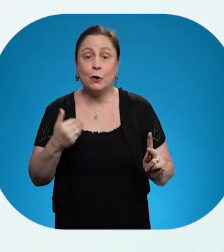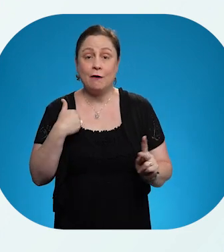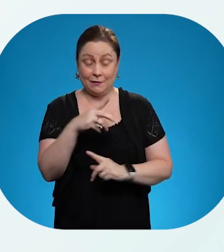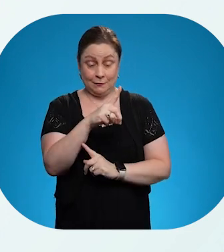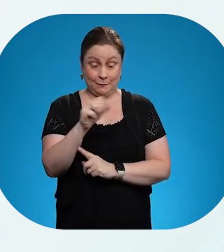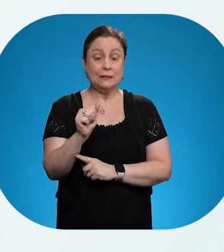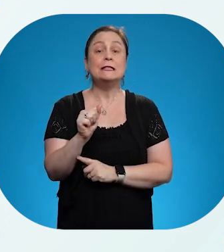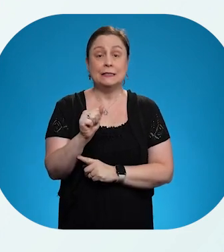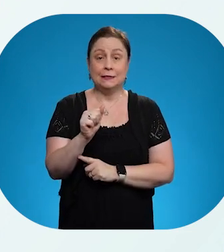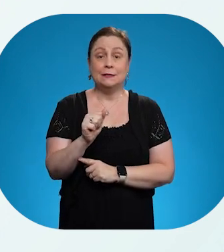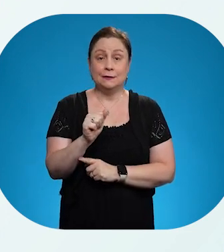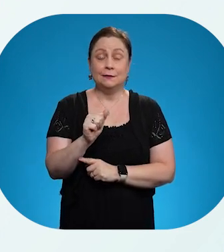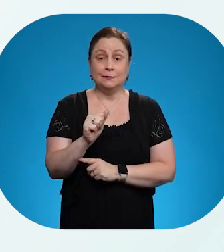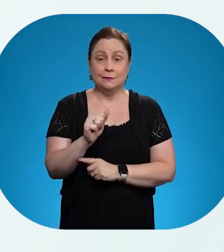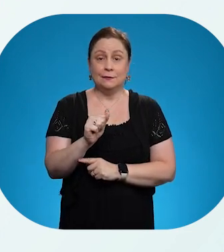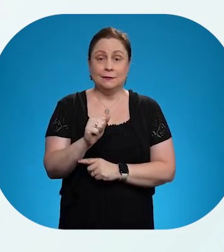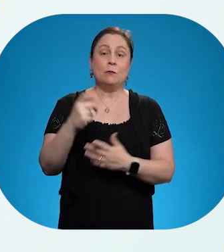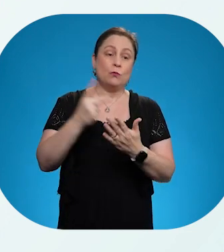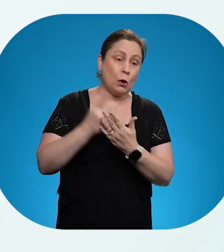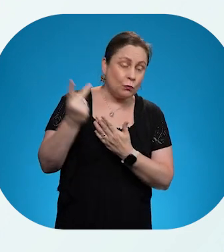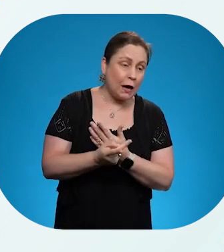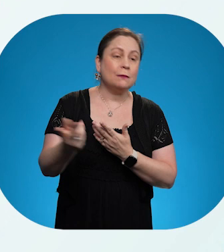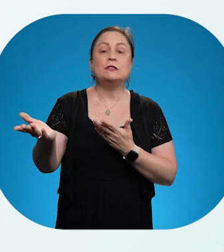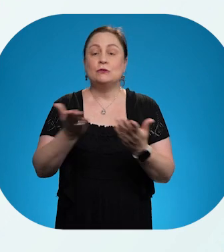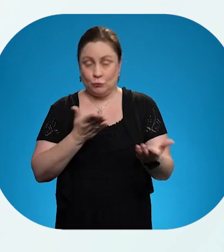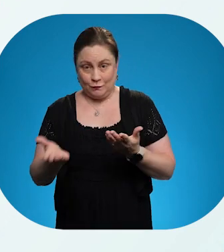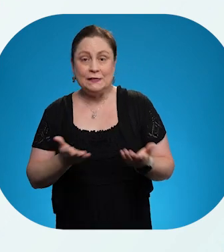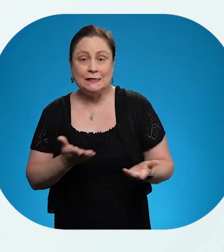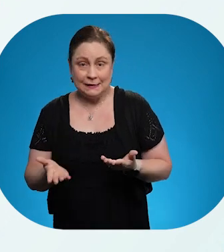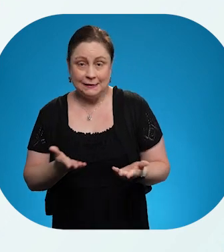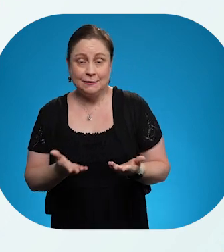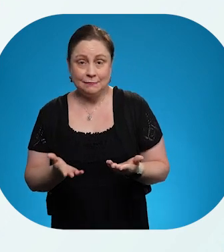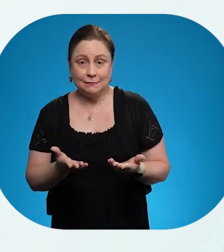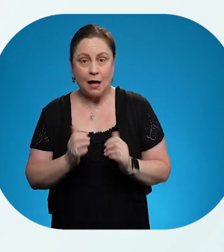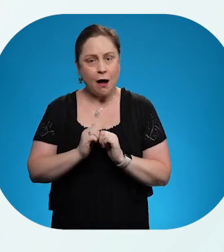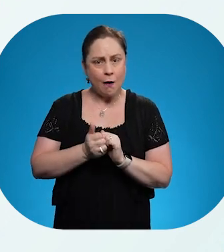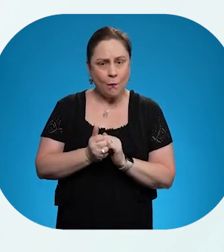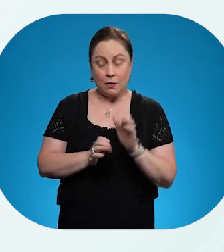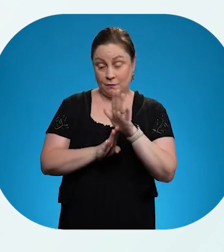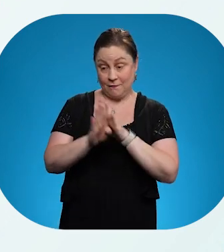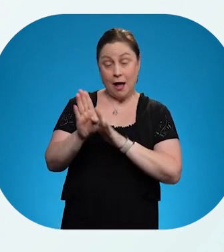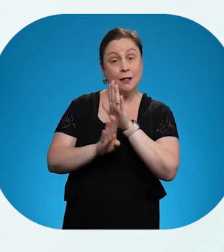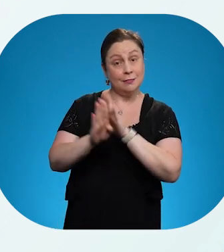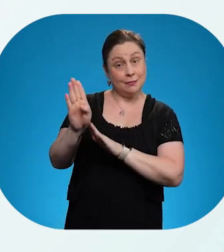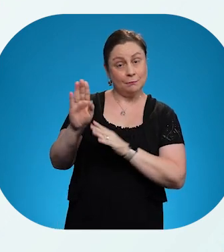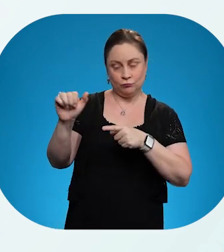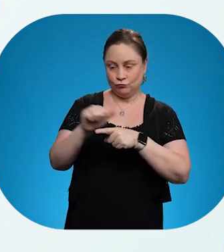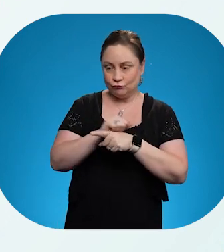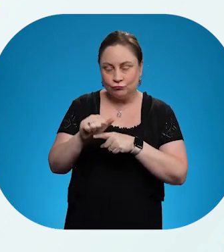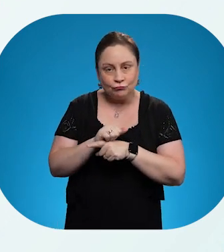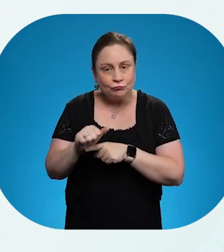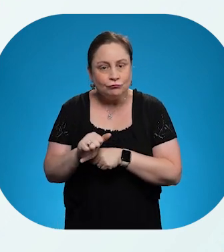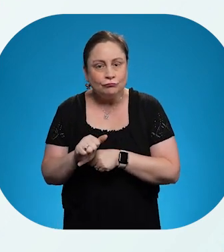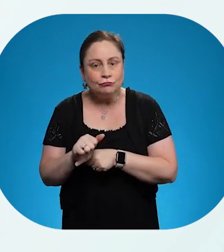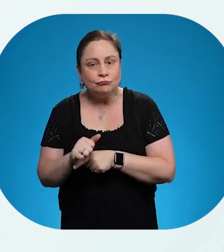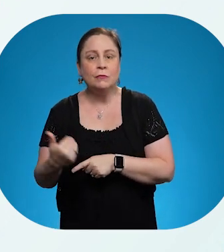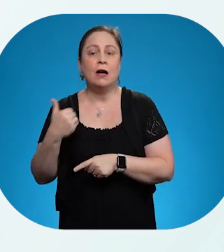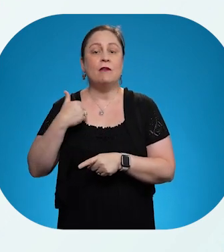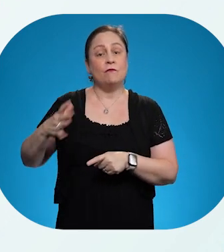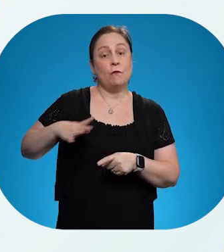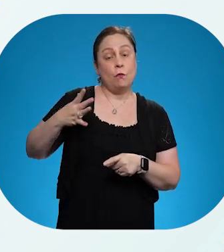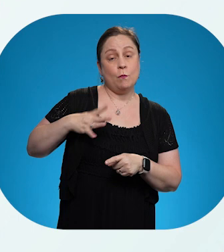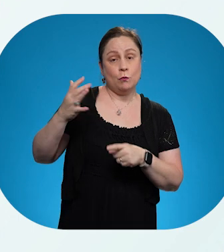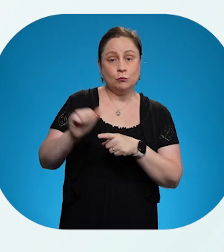disabilities in their public health programs and services. We do this by developing trainings. We have some